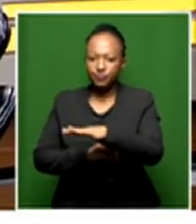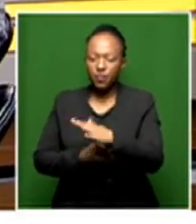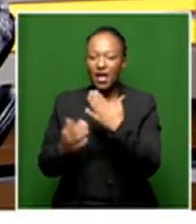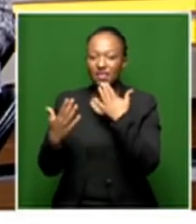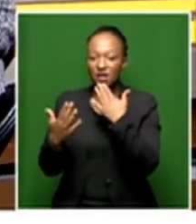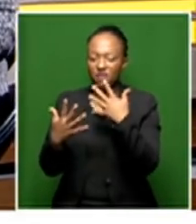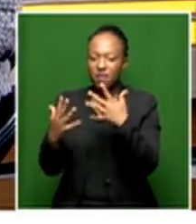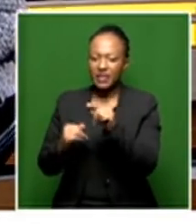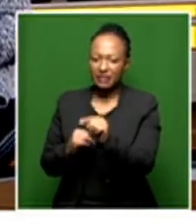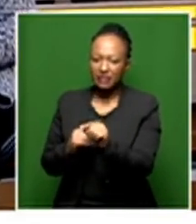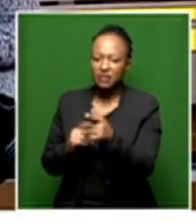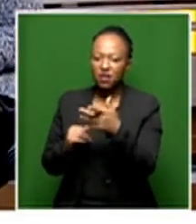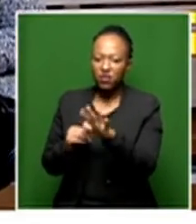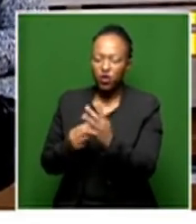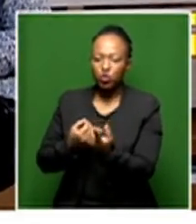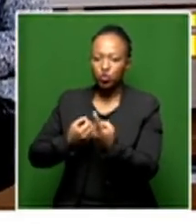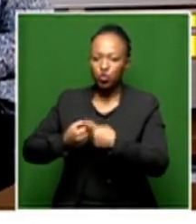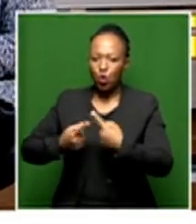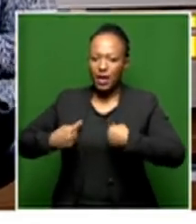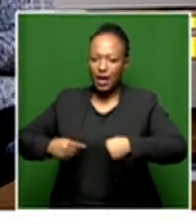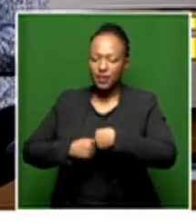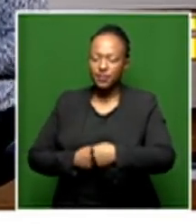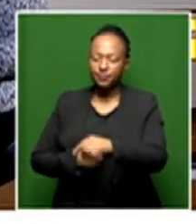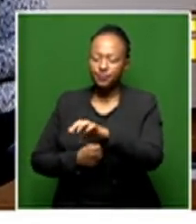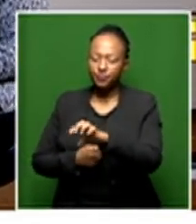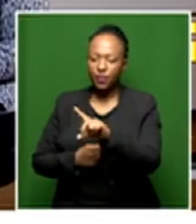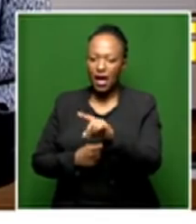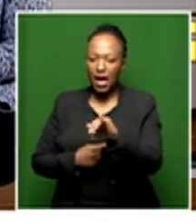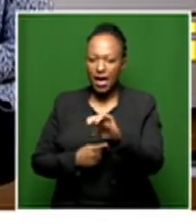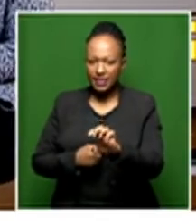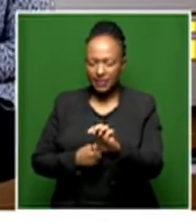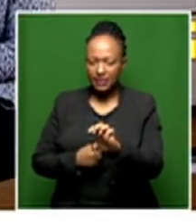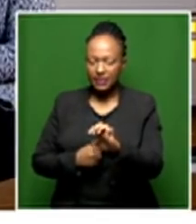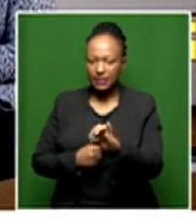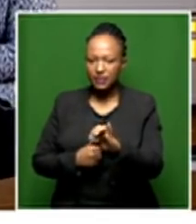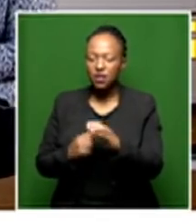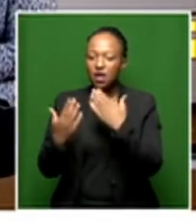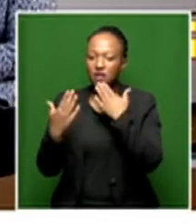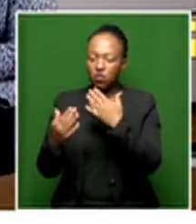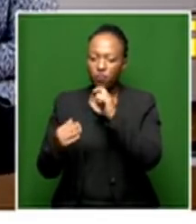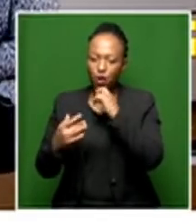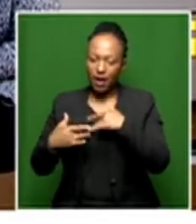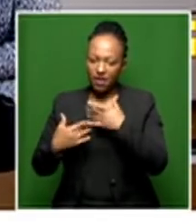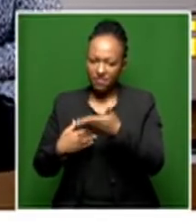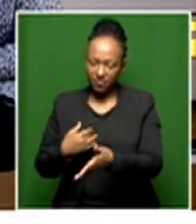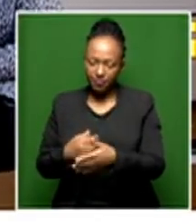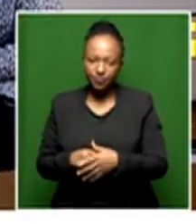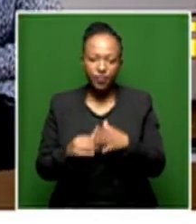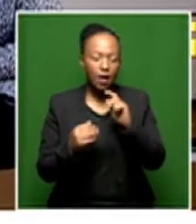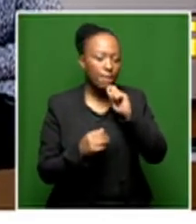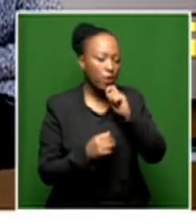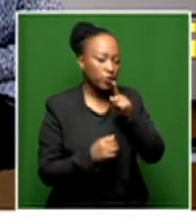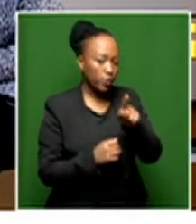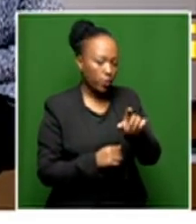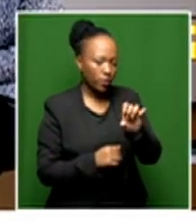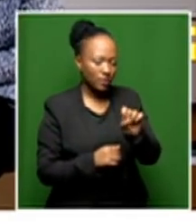thanks so much for joining us this morning, Eddie, and being with us here on Morning Live. Good morning to you, Sakina, and